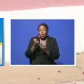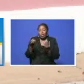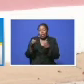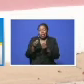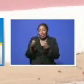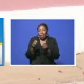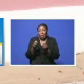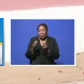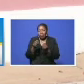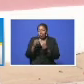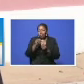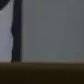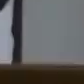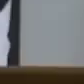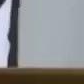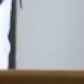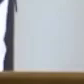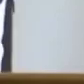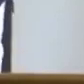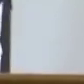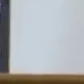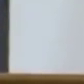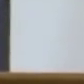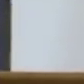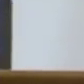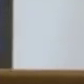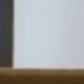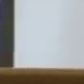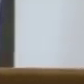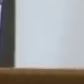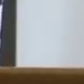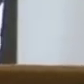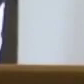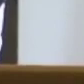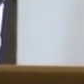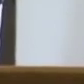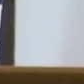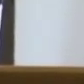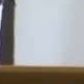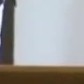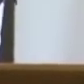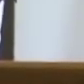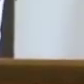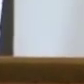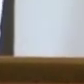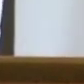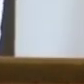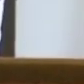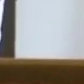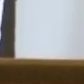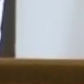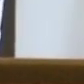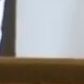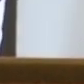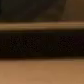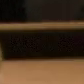any cases since. Take your time, take your time. You sure, right? Yep. Money short. You sure? All right. Money all right. Short. Okay,